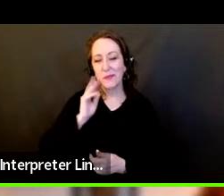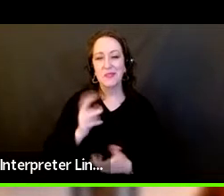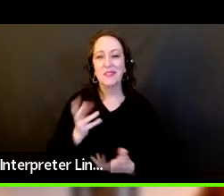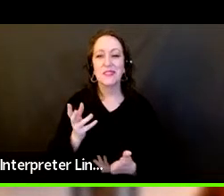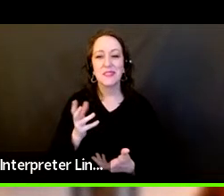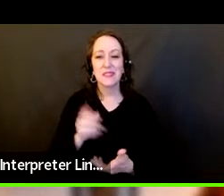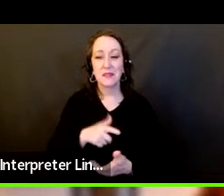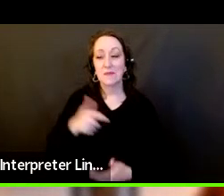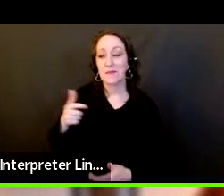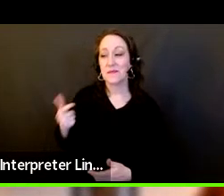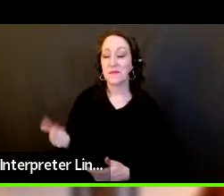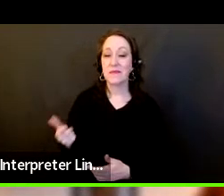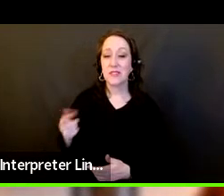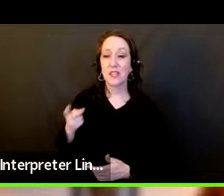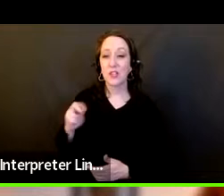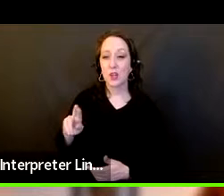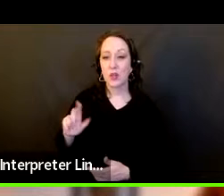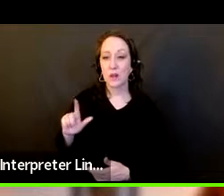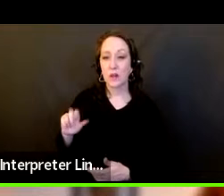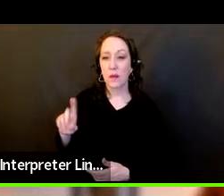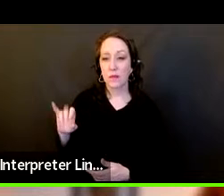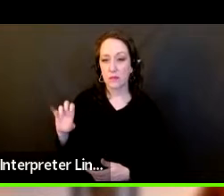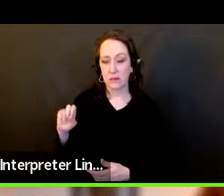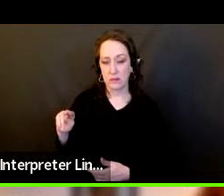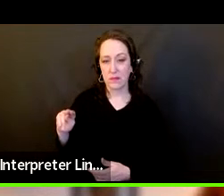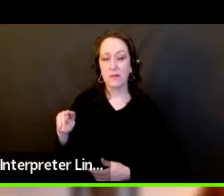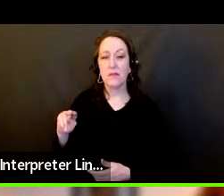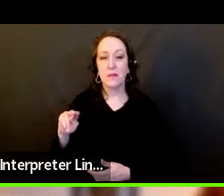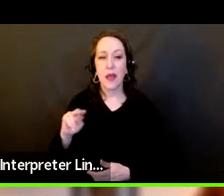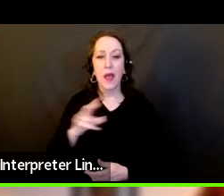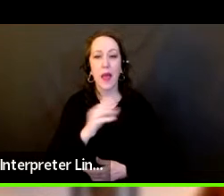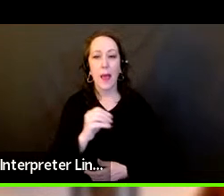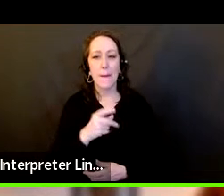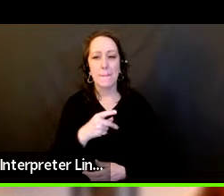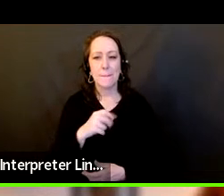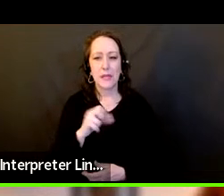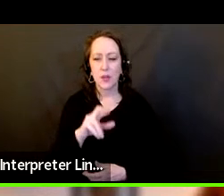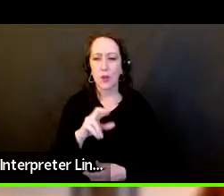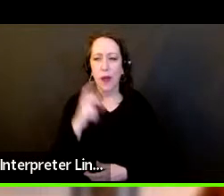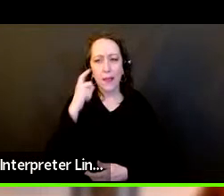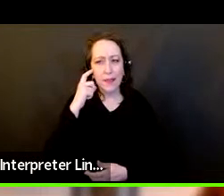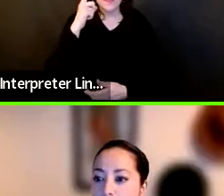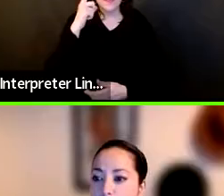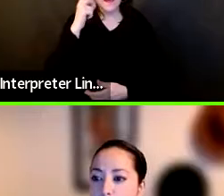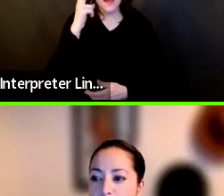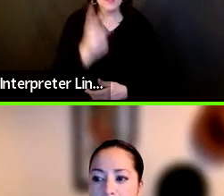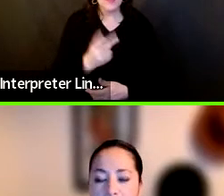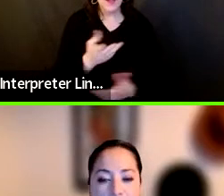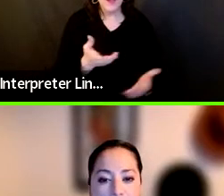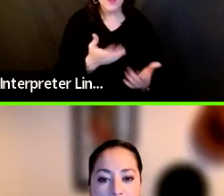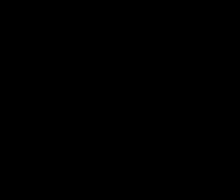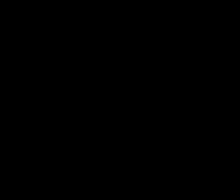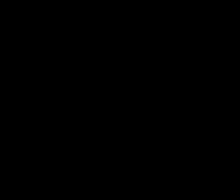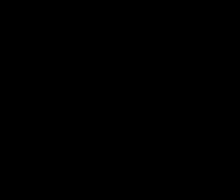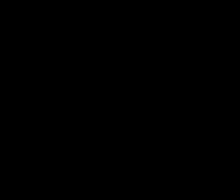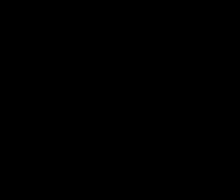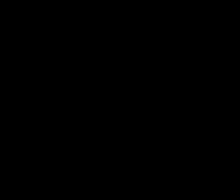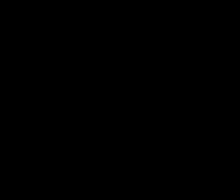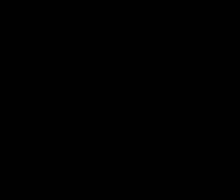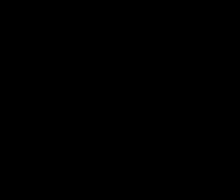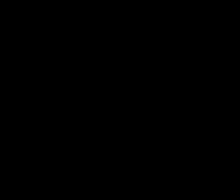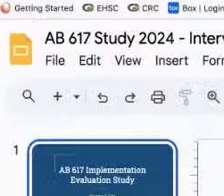So I'm going to pass it to Dr. London and Peter. I think I saw Peter on the line to provide a very